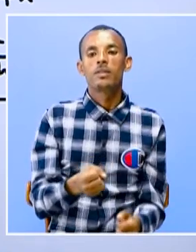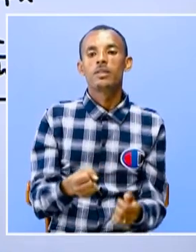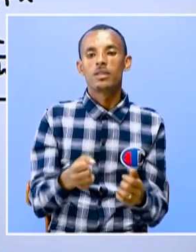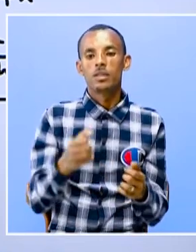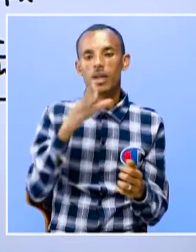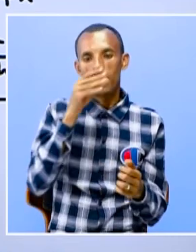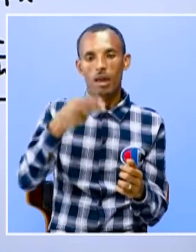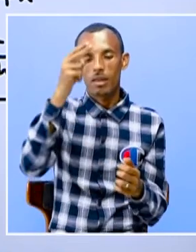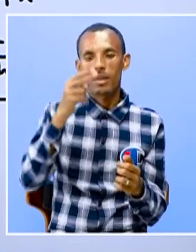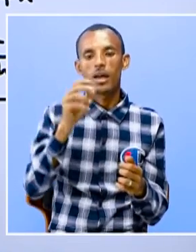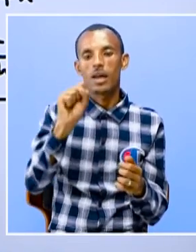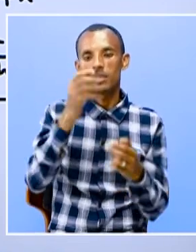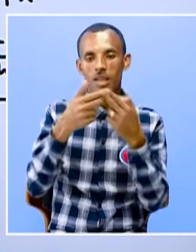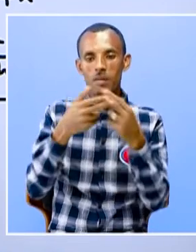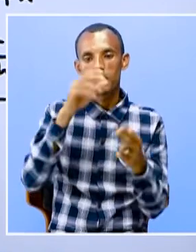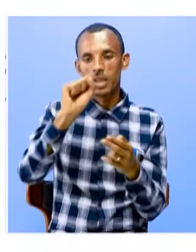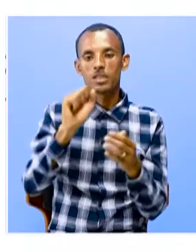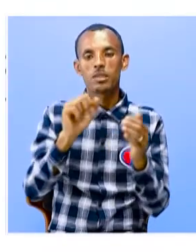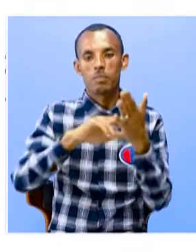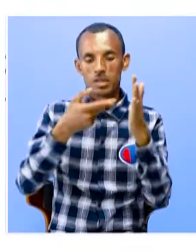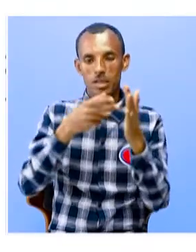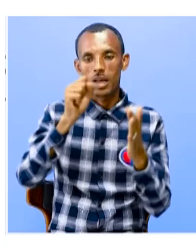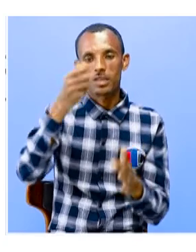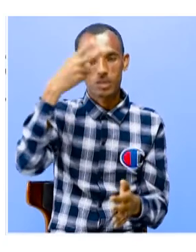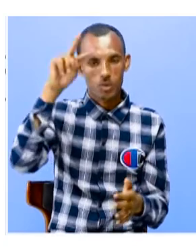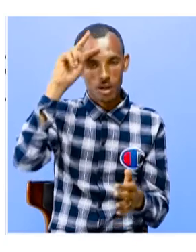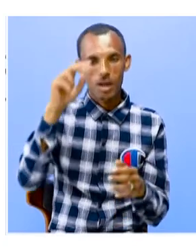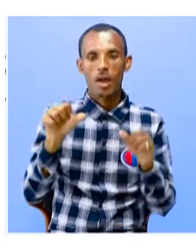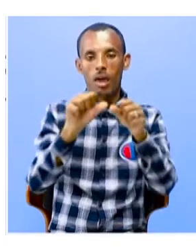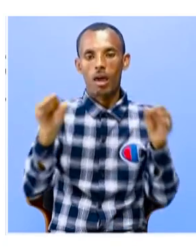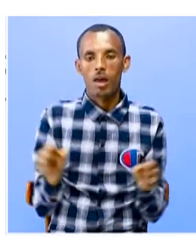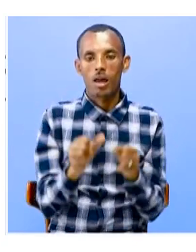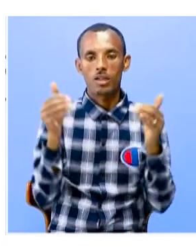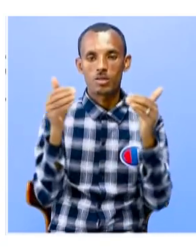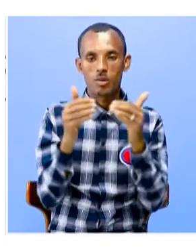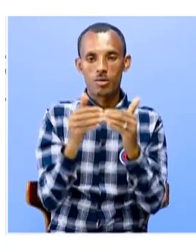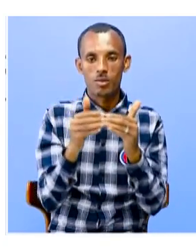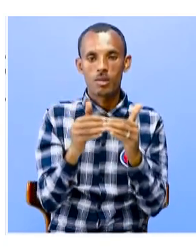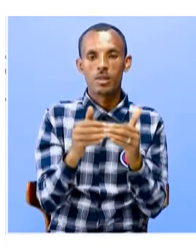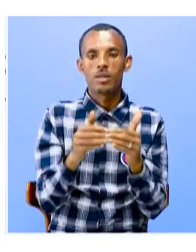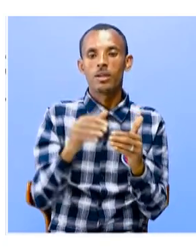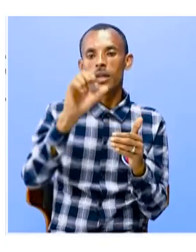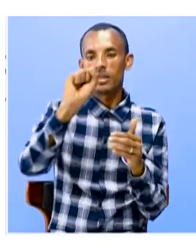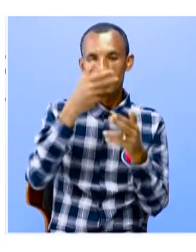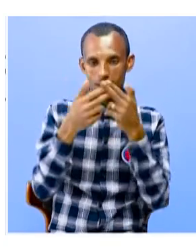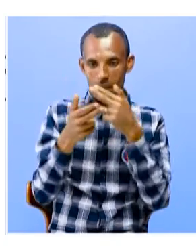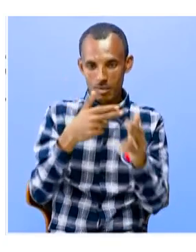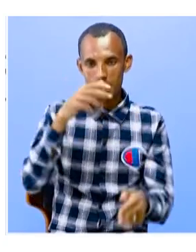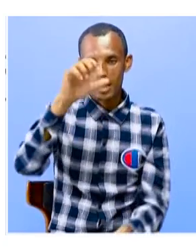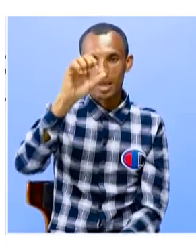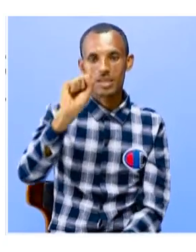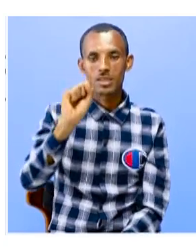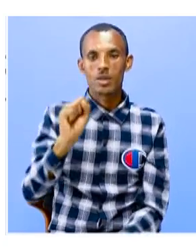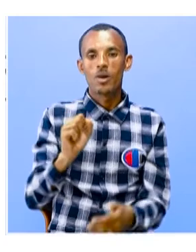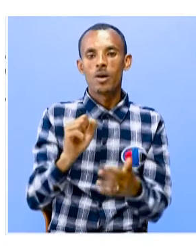you S square. Therefore, area is equal to S times S.